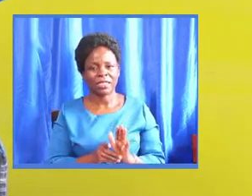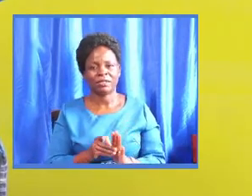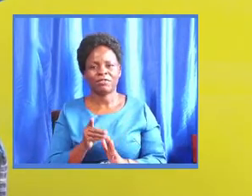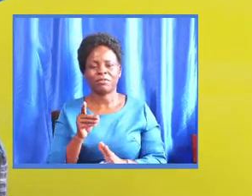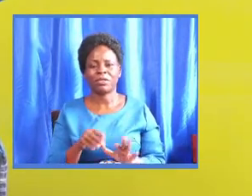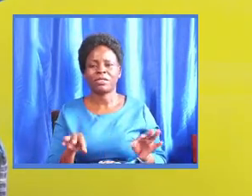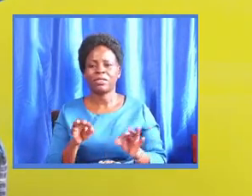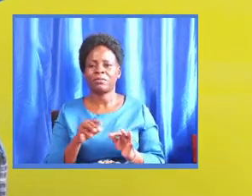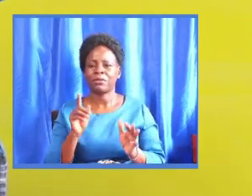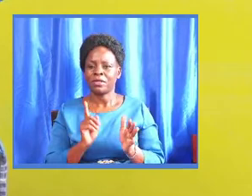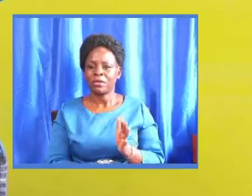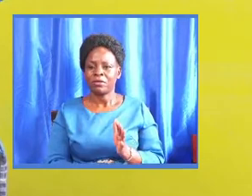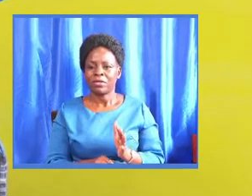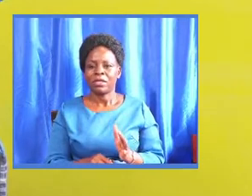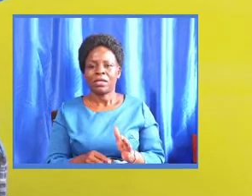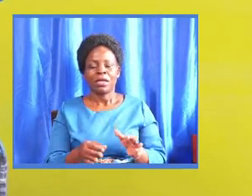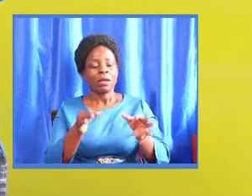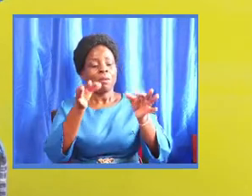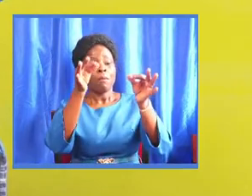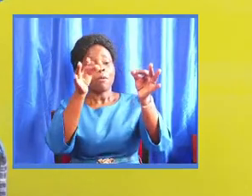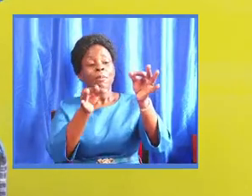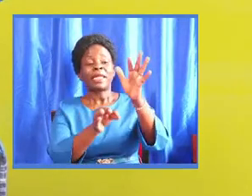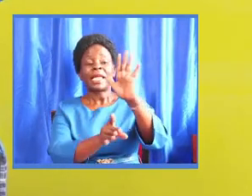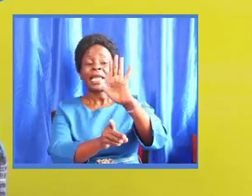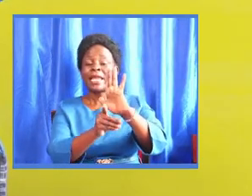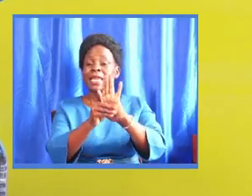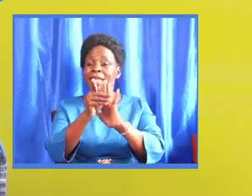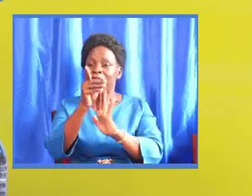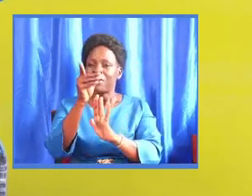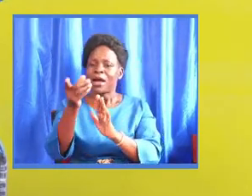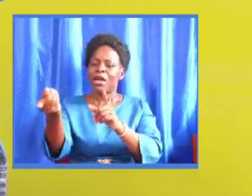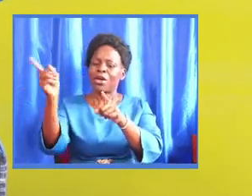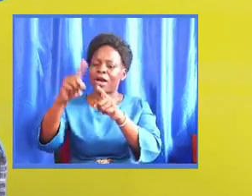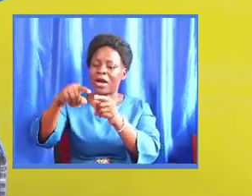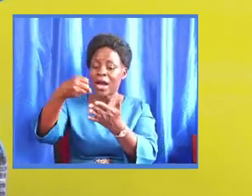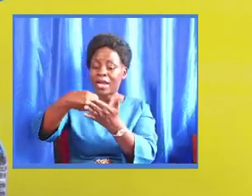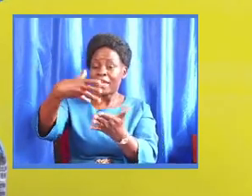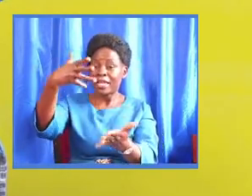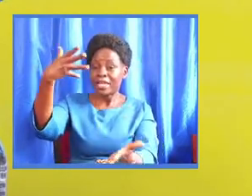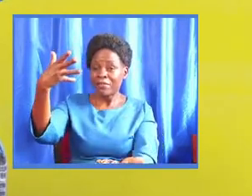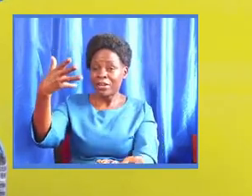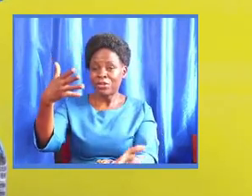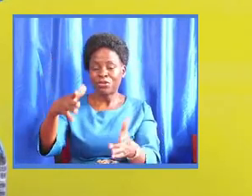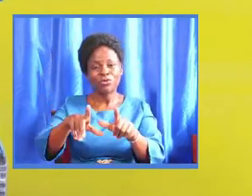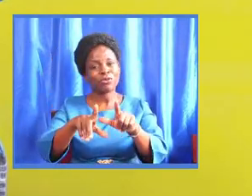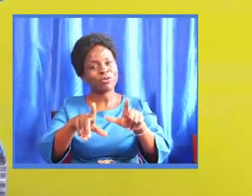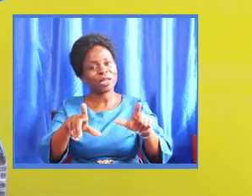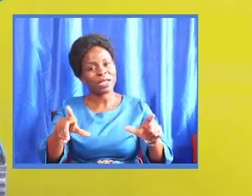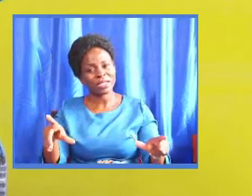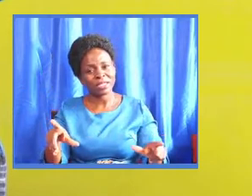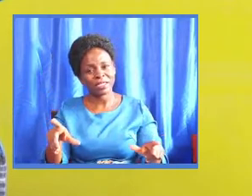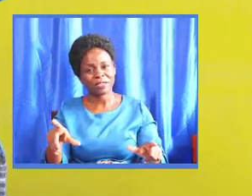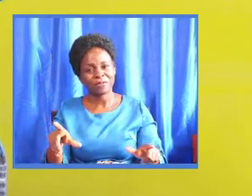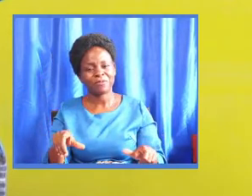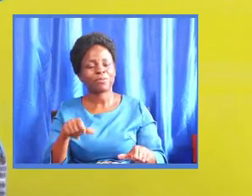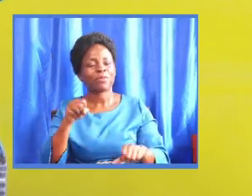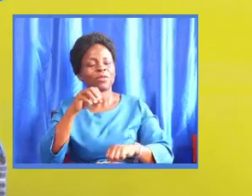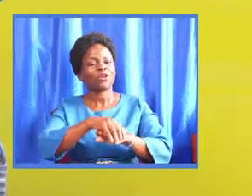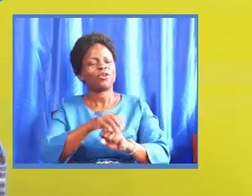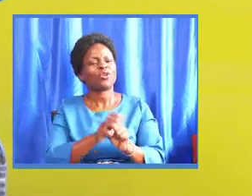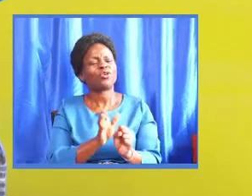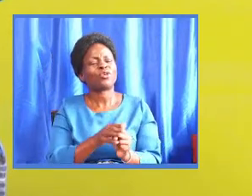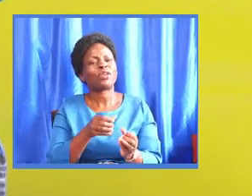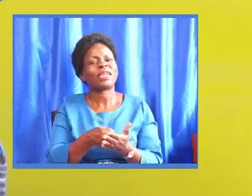all about? Basically, property development is adding value to land or buildings, okay? You're creating